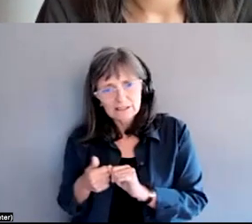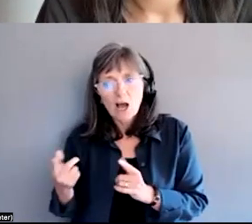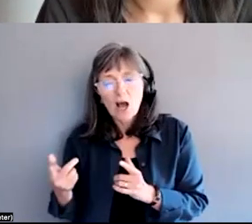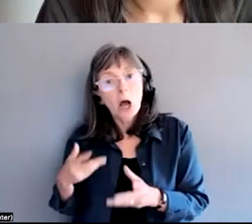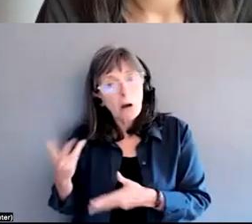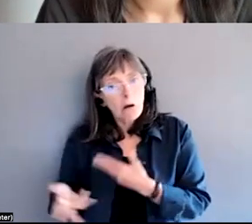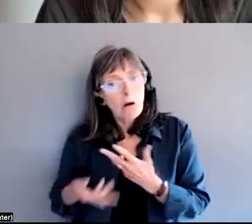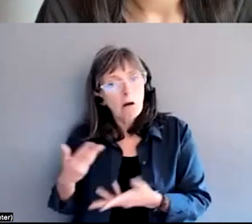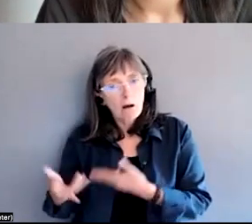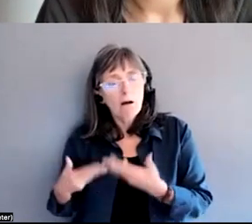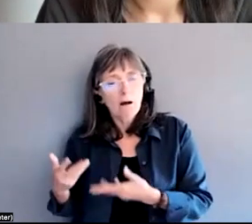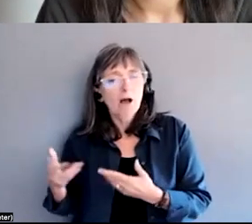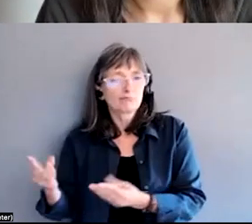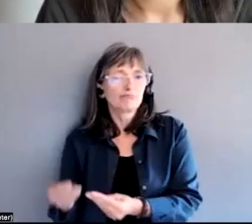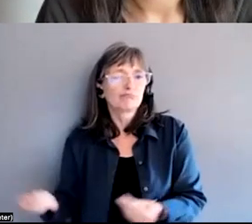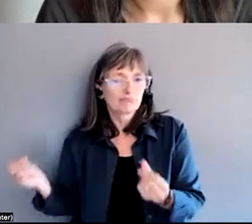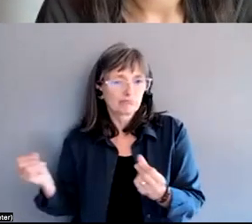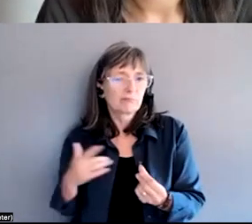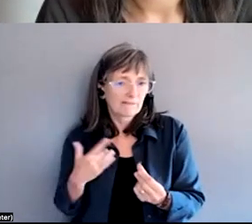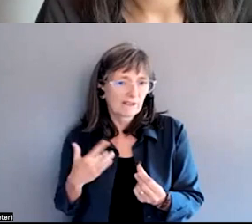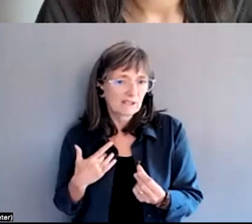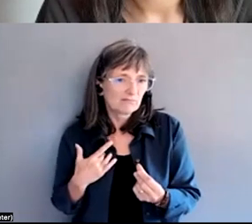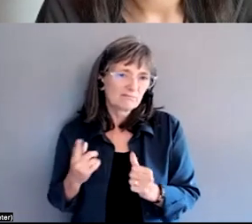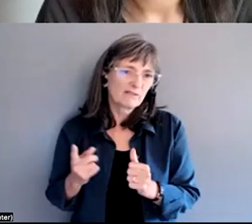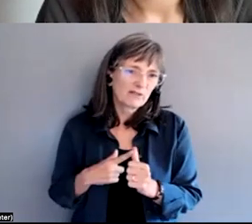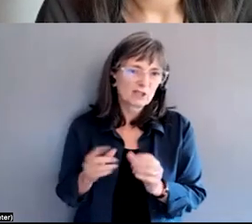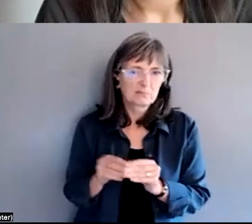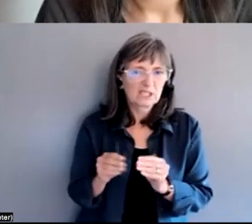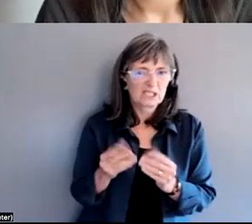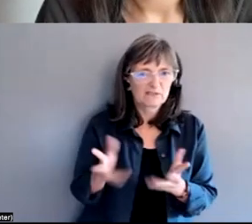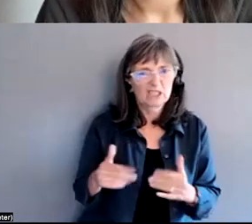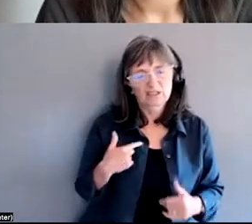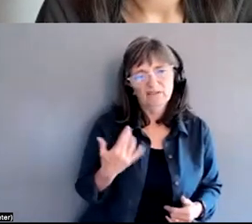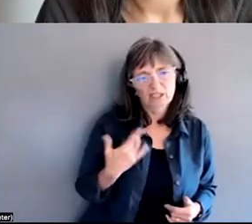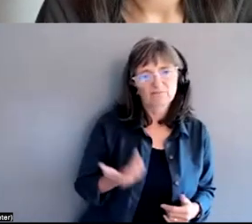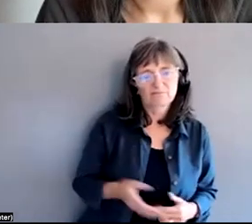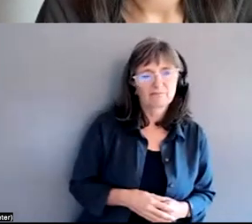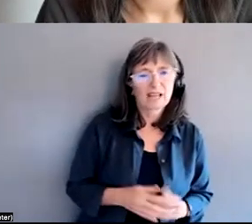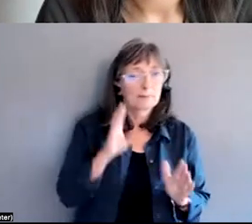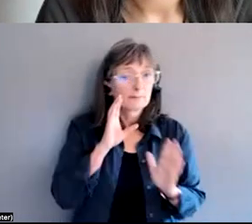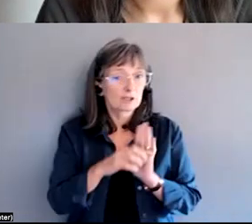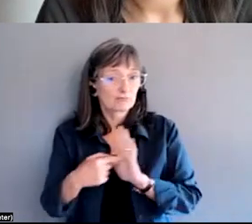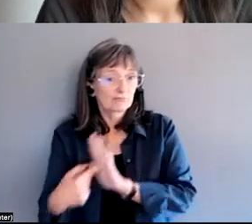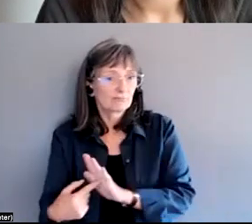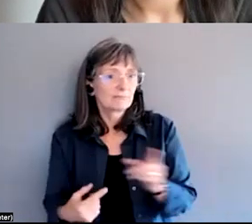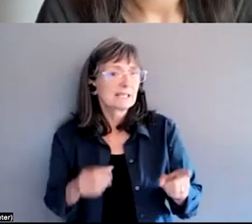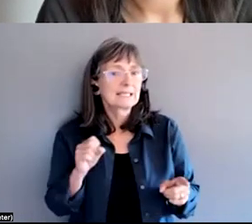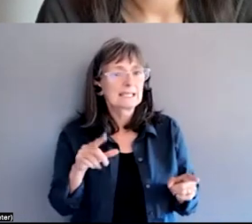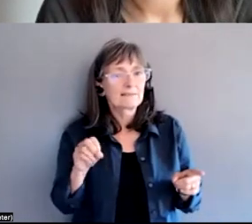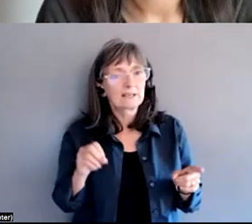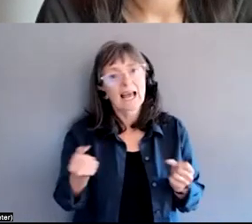that tends to dissipate a little bit after the first comps are shown. How many comps do you usually go through?